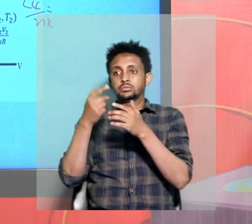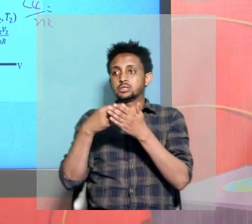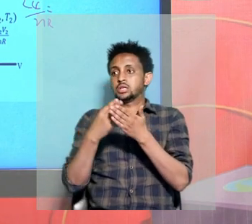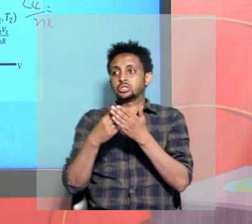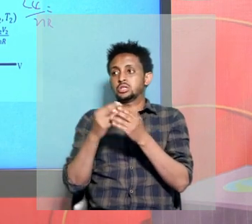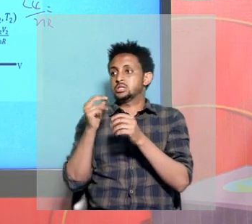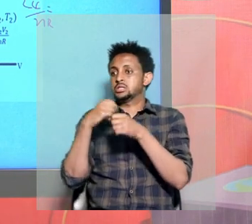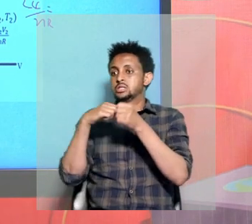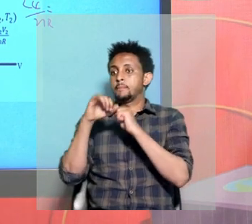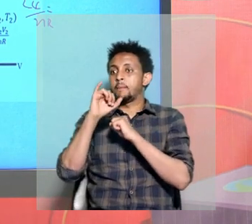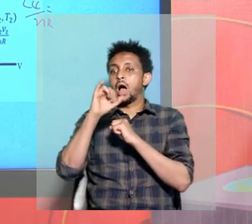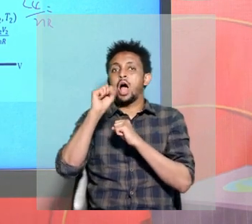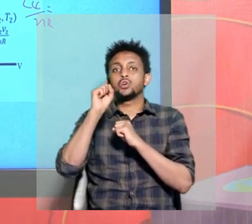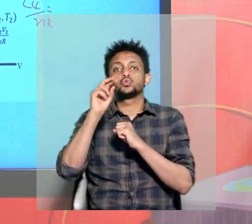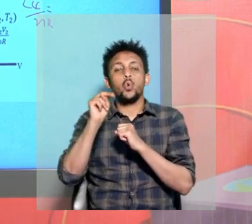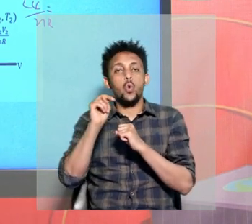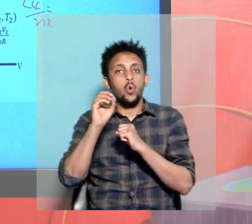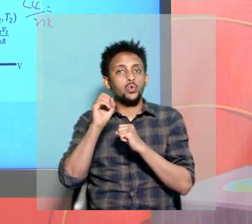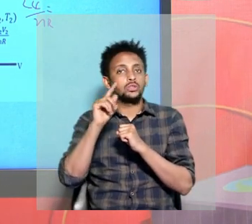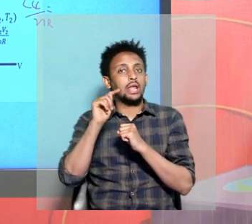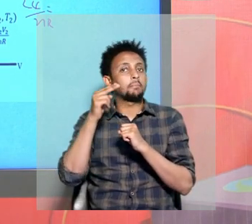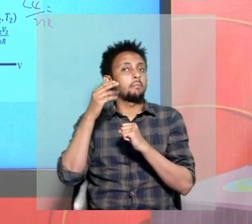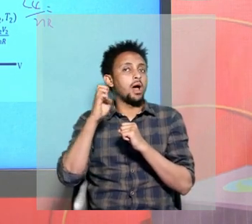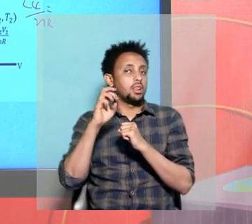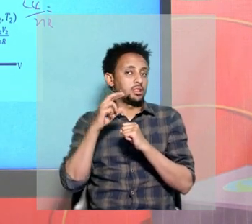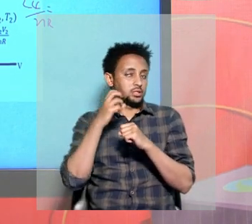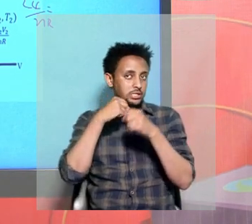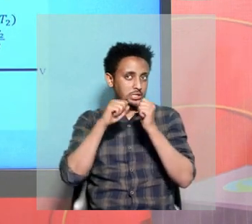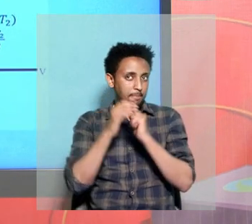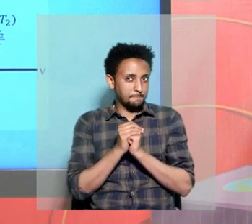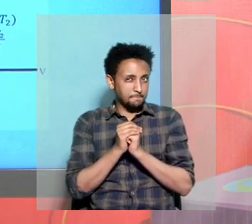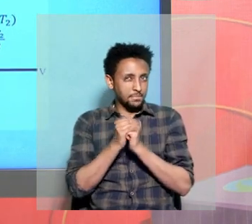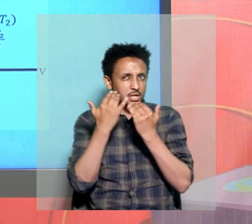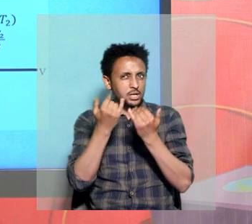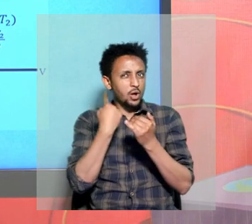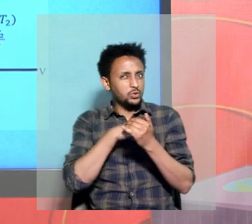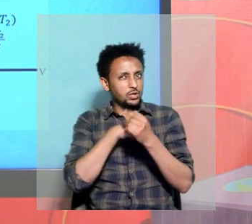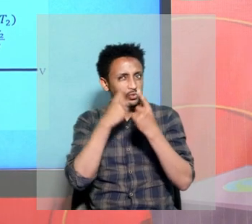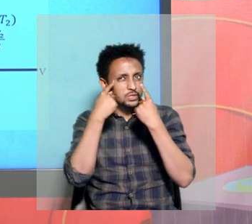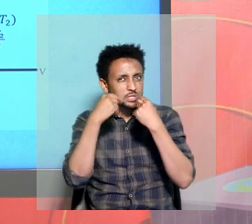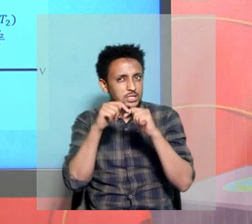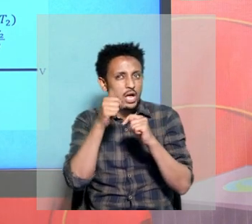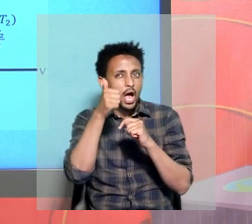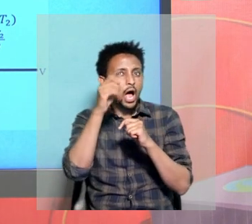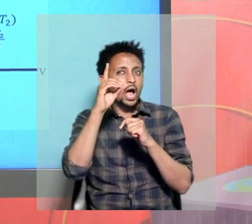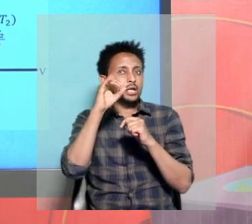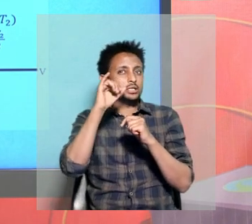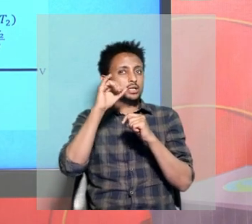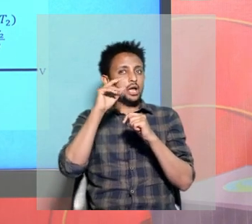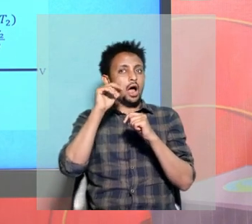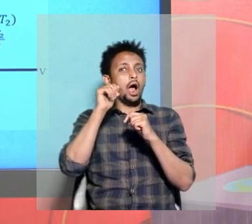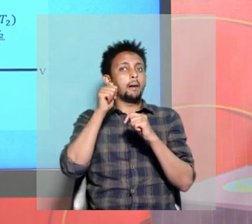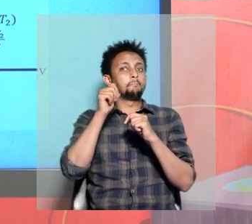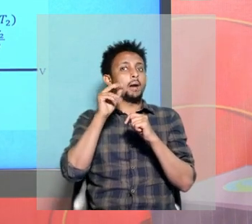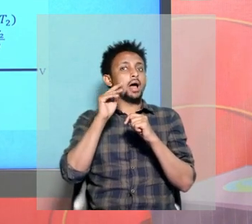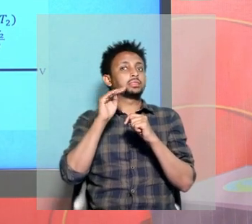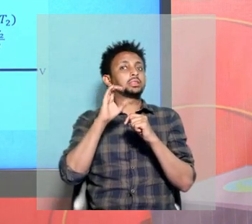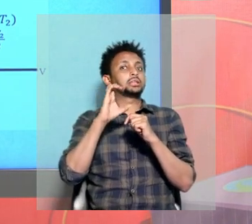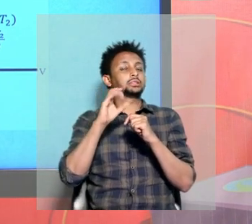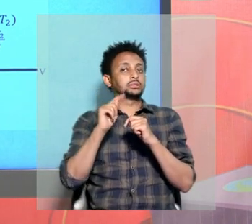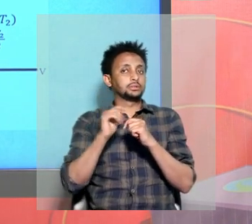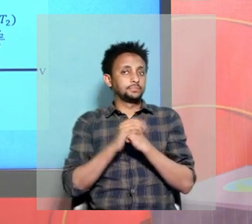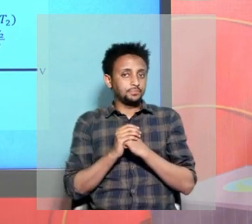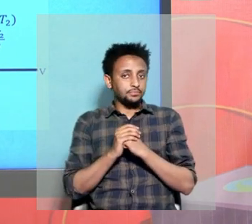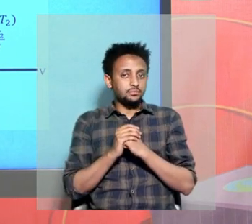be isothermal process. Now let's try to see about adiabatic process. So far,